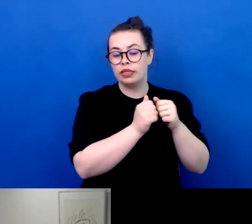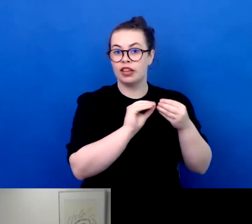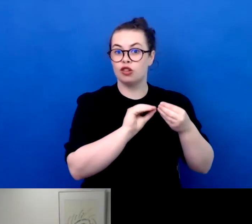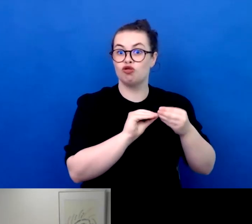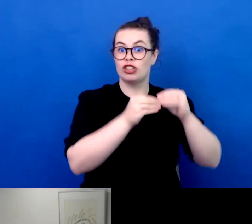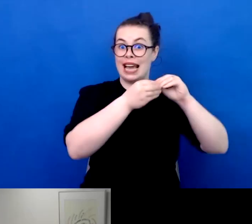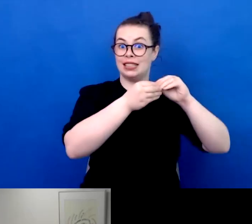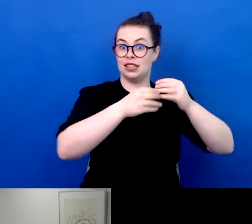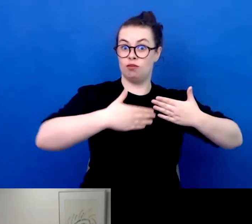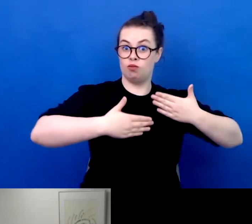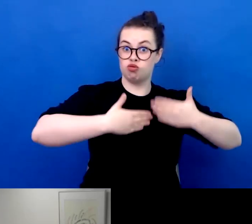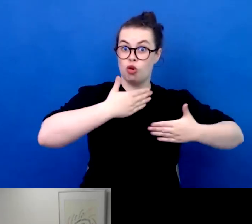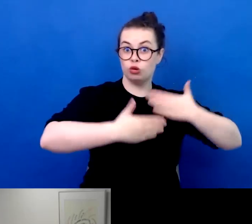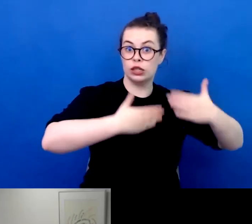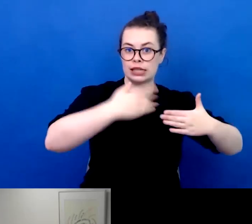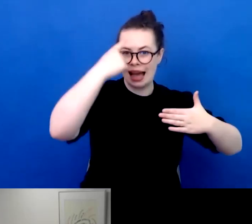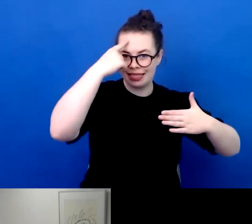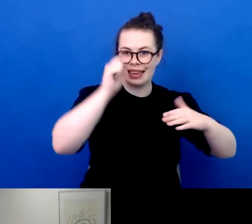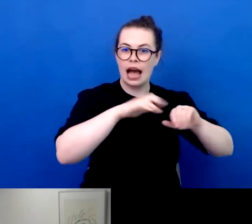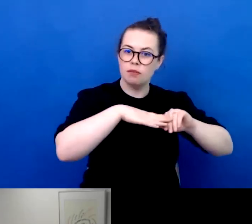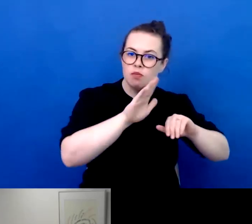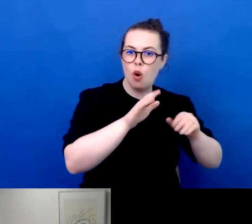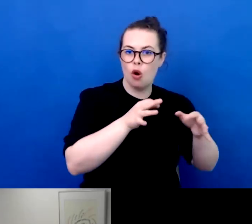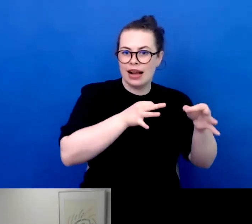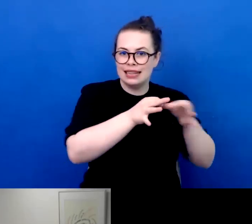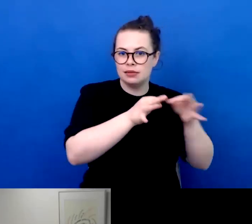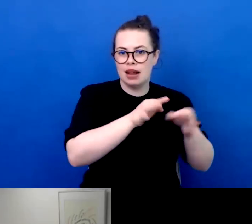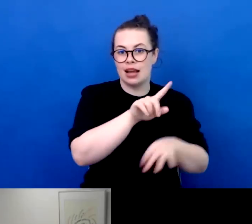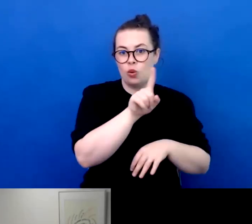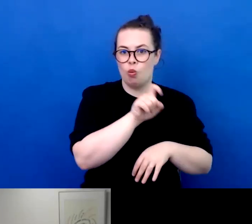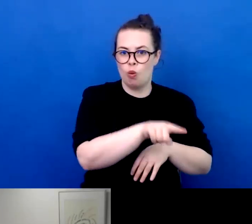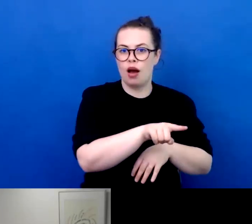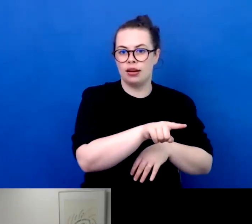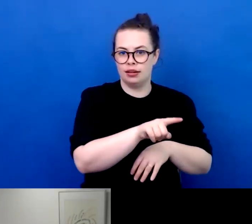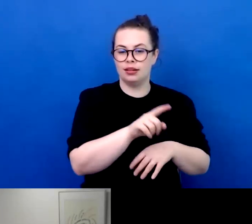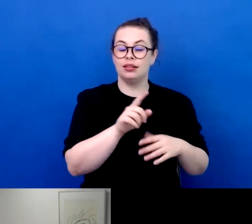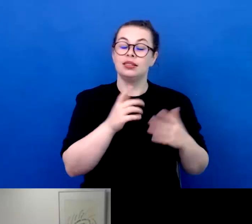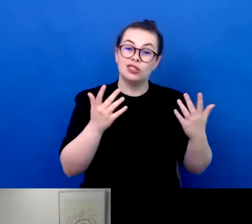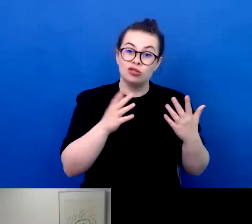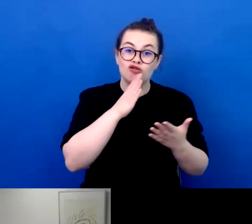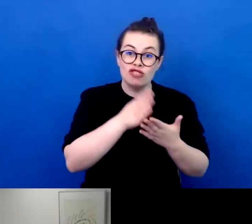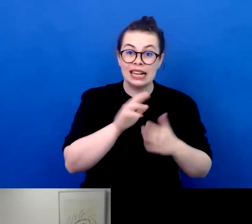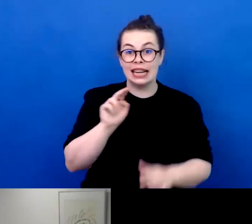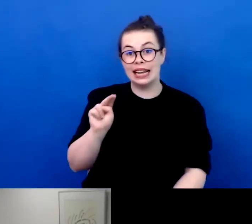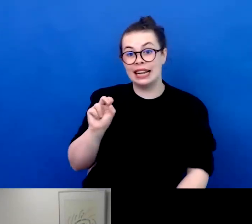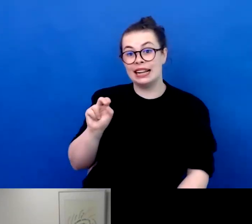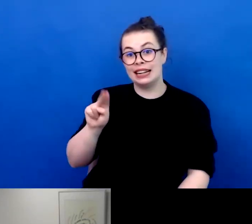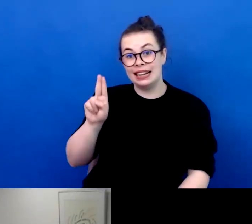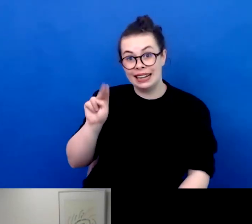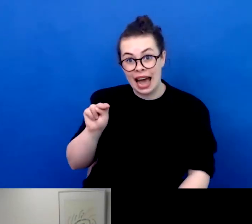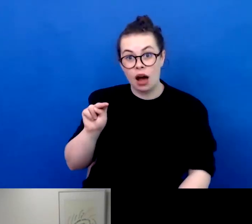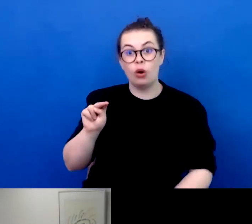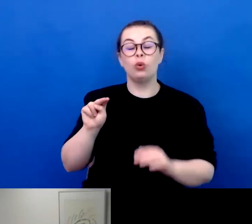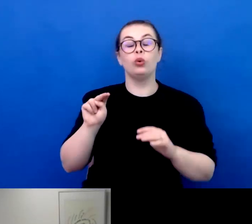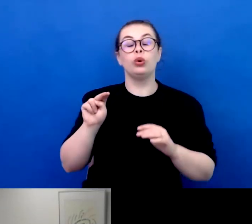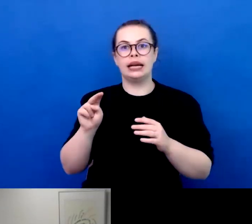able to explain this effect. So it's because the noun receives more pre-activation